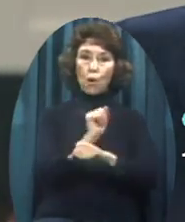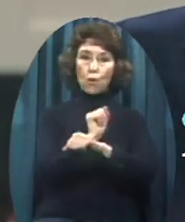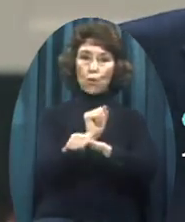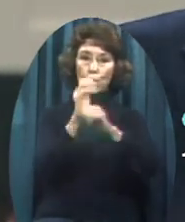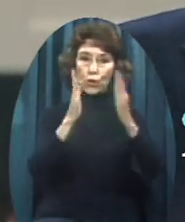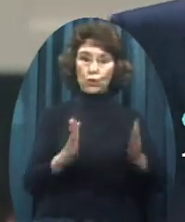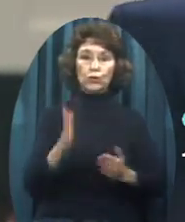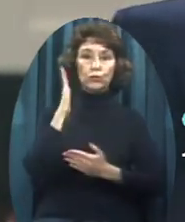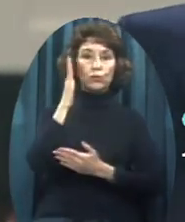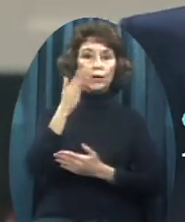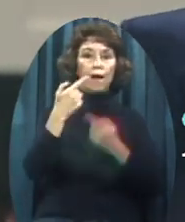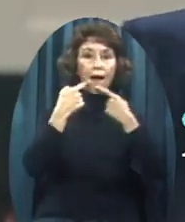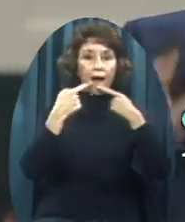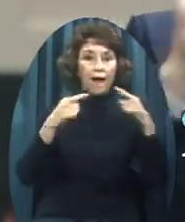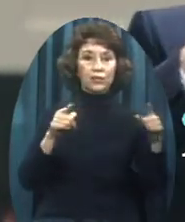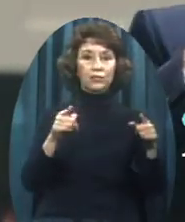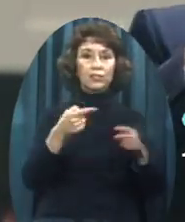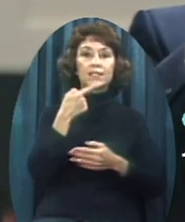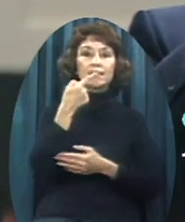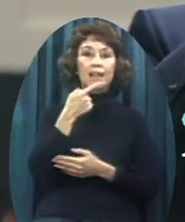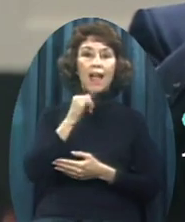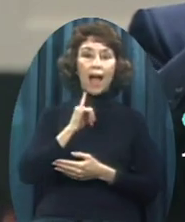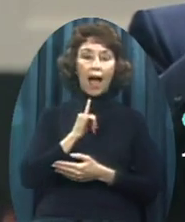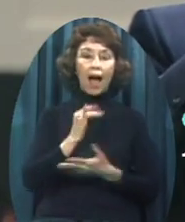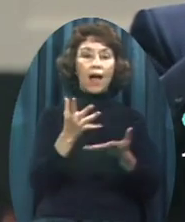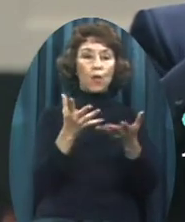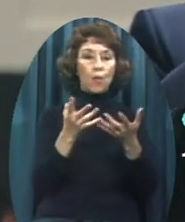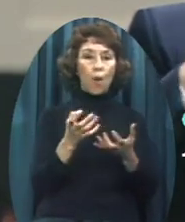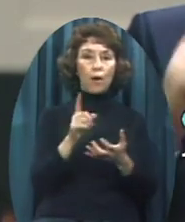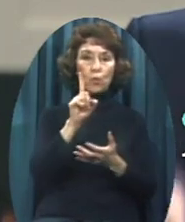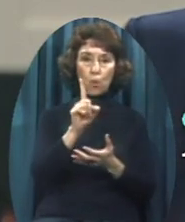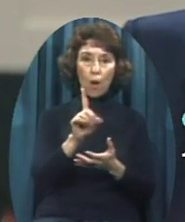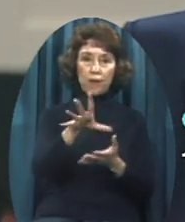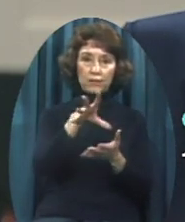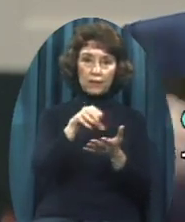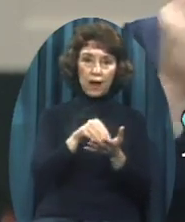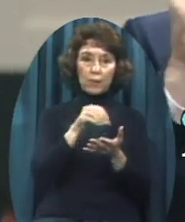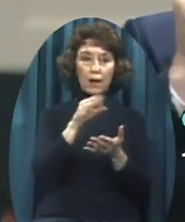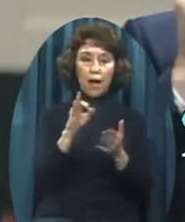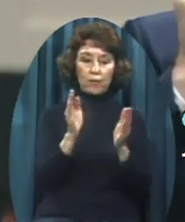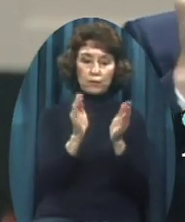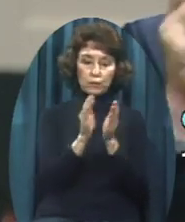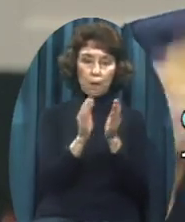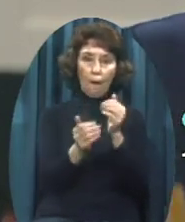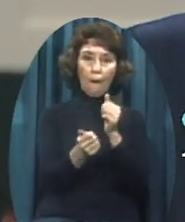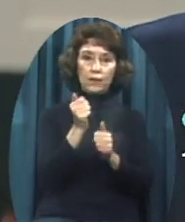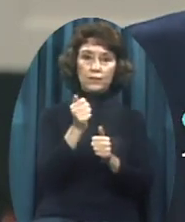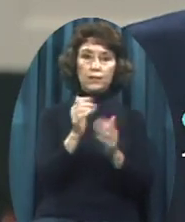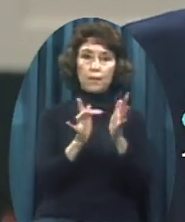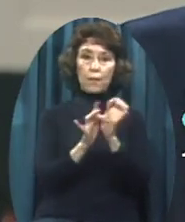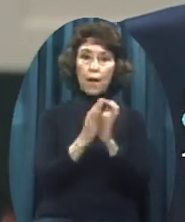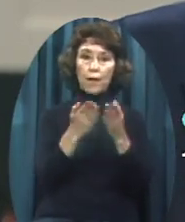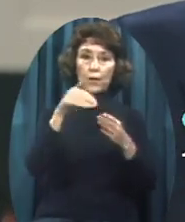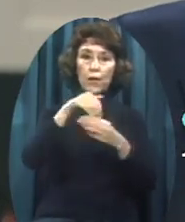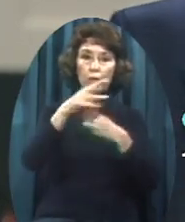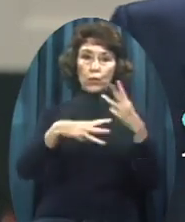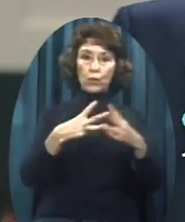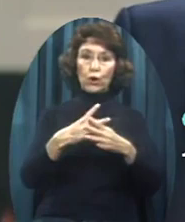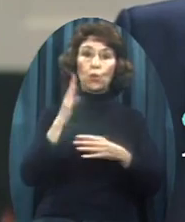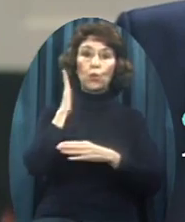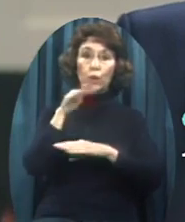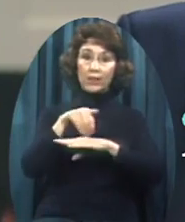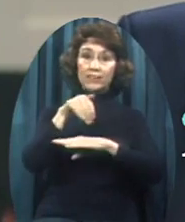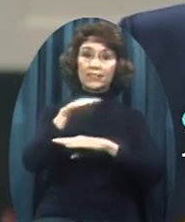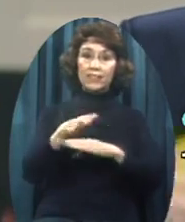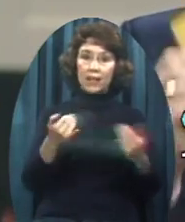will answer the call. Simply say, I want one copy of the smallest Bible in the world. We'll mail it to you today. And then don't ever